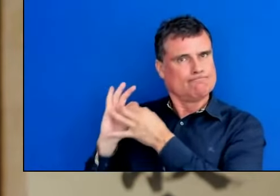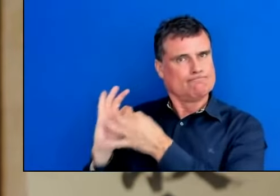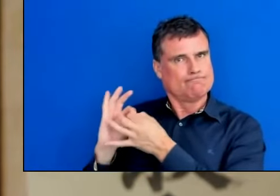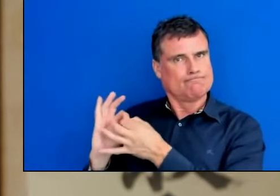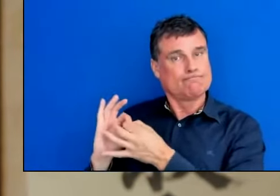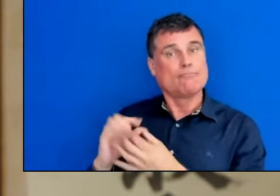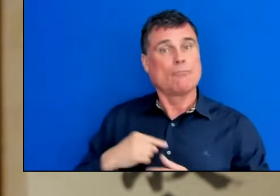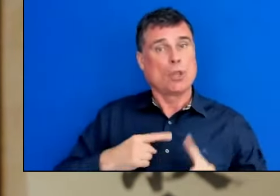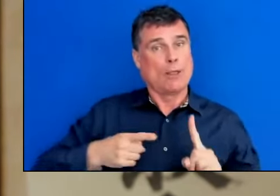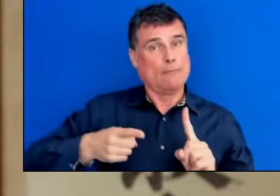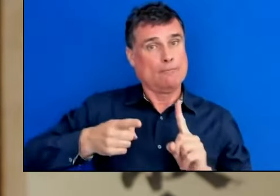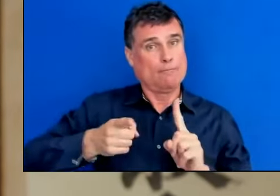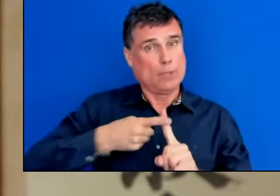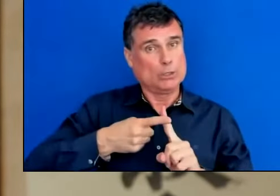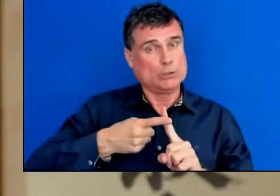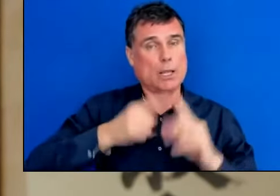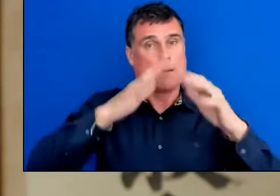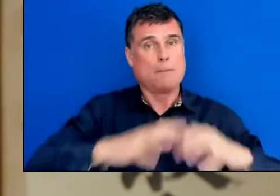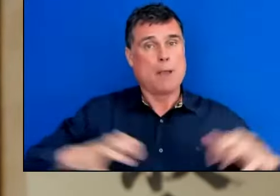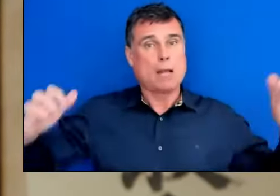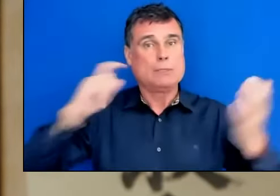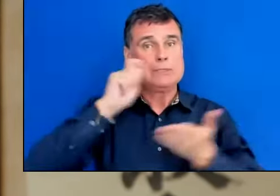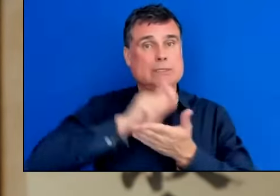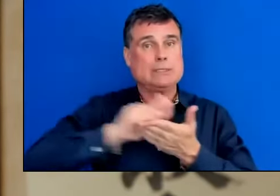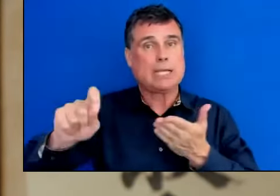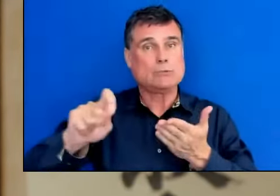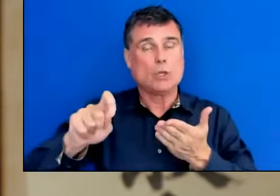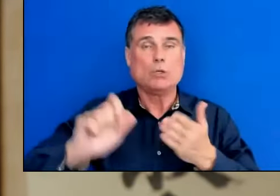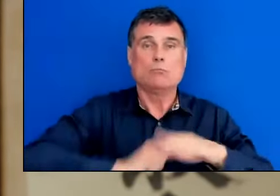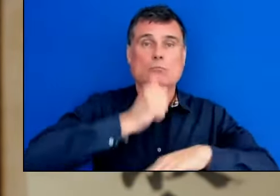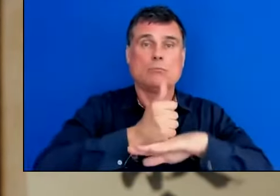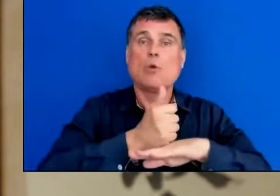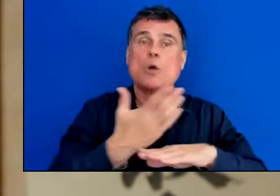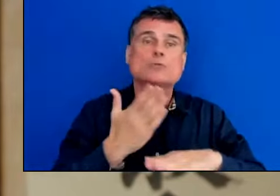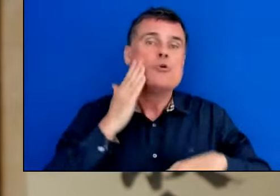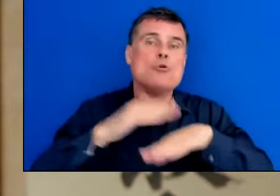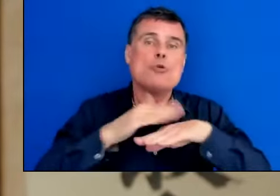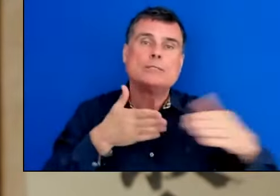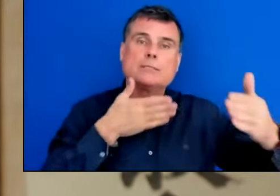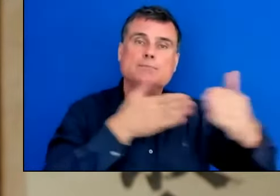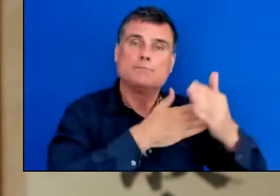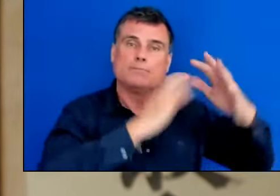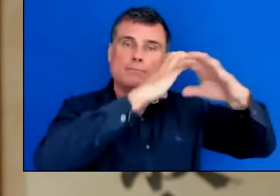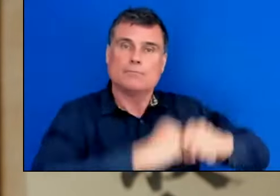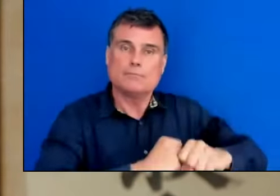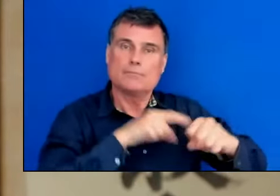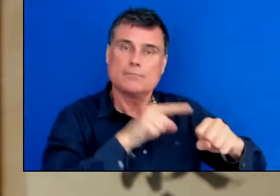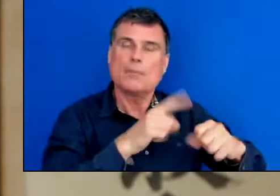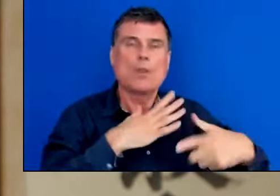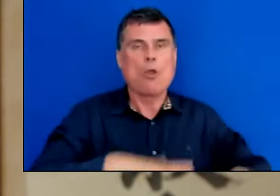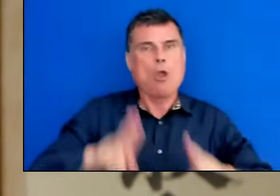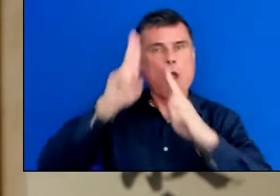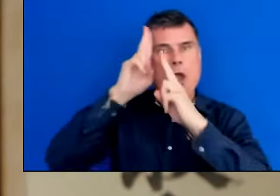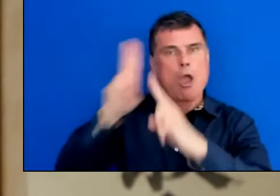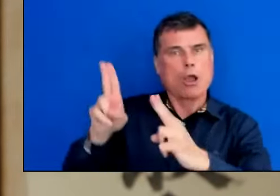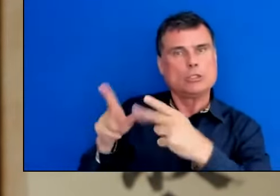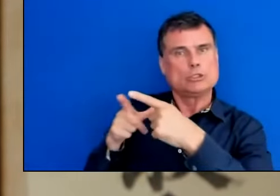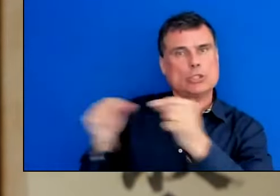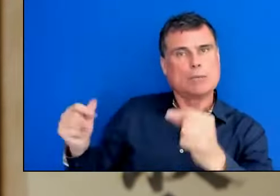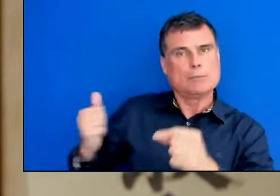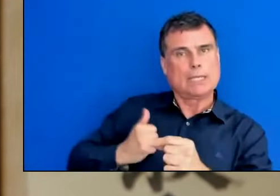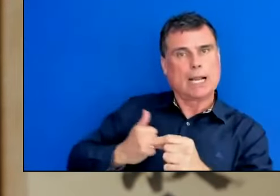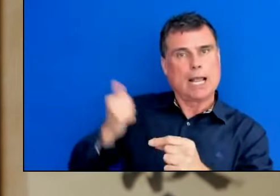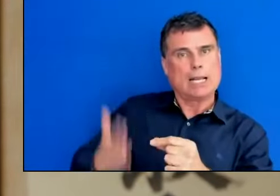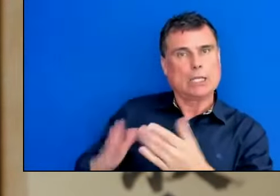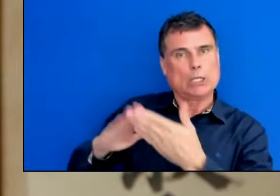As BC's first Parliamentary Secretary for Anti-Racism Initiatives, one of my mandate priorities is to honor the Japanese Canadian